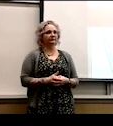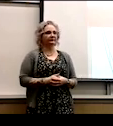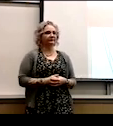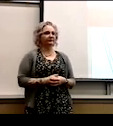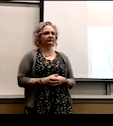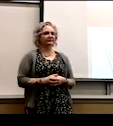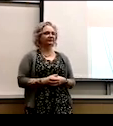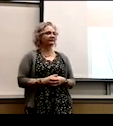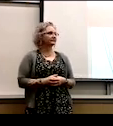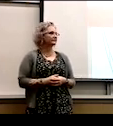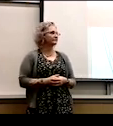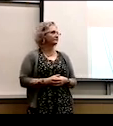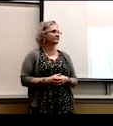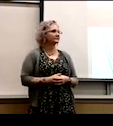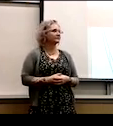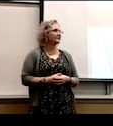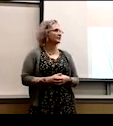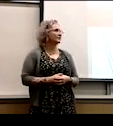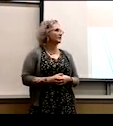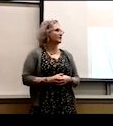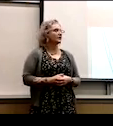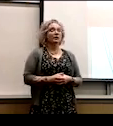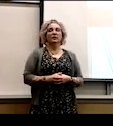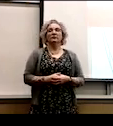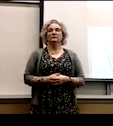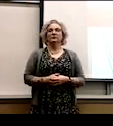Down syndrome,